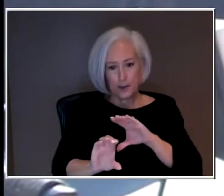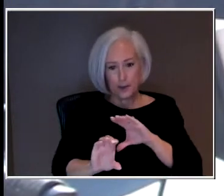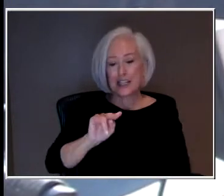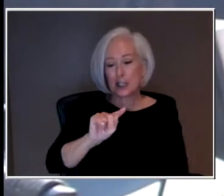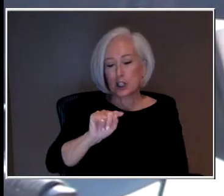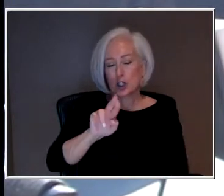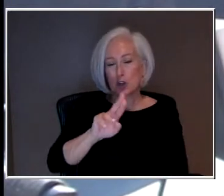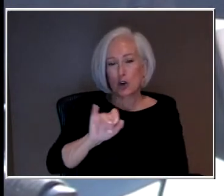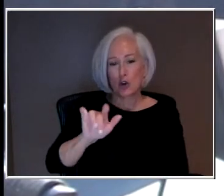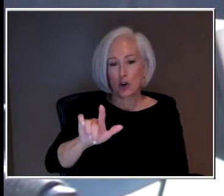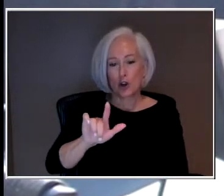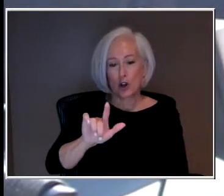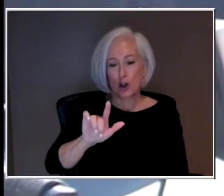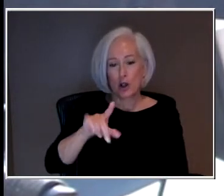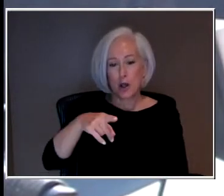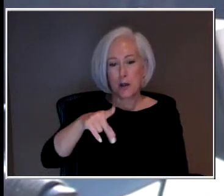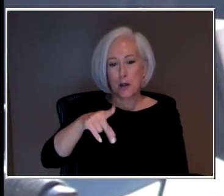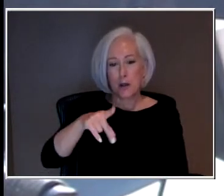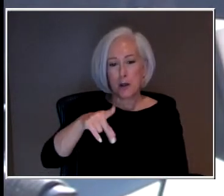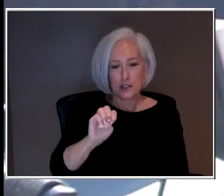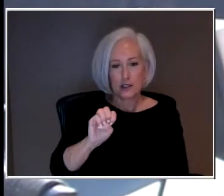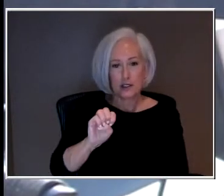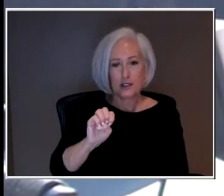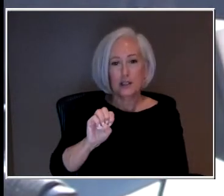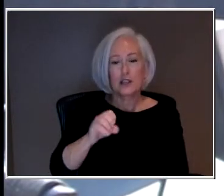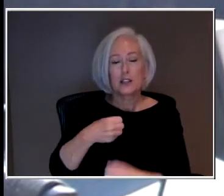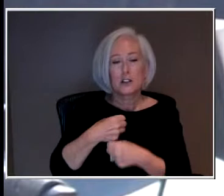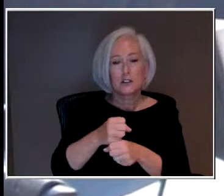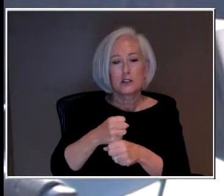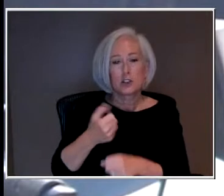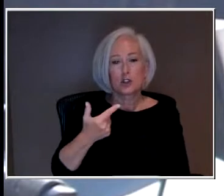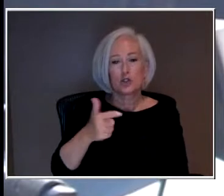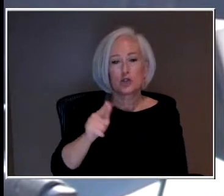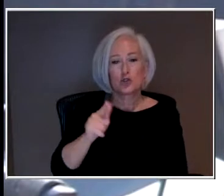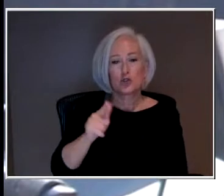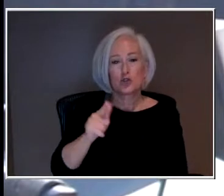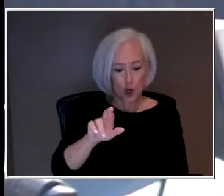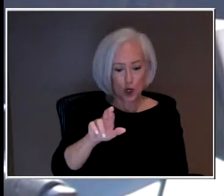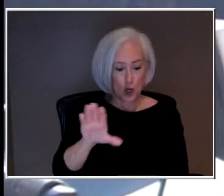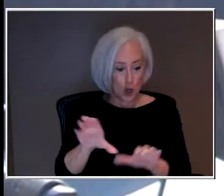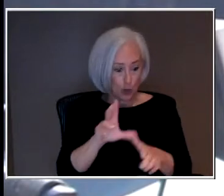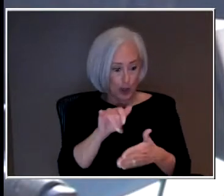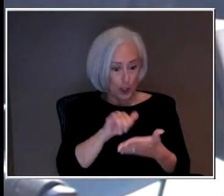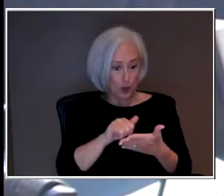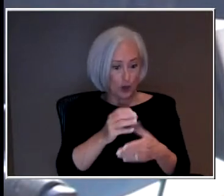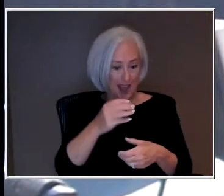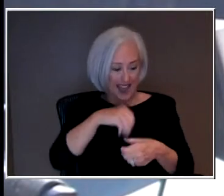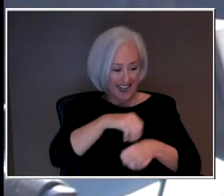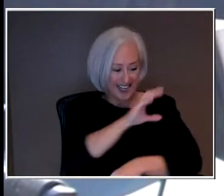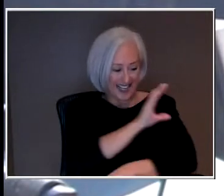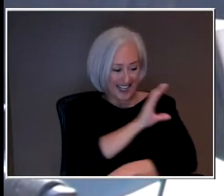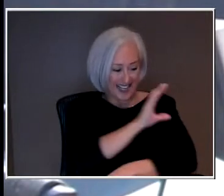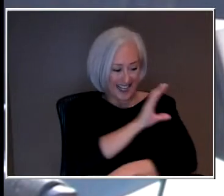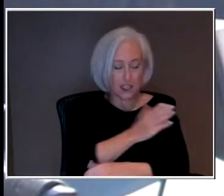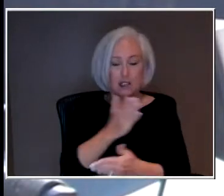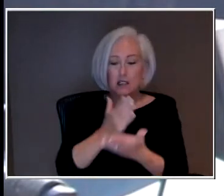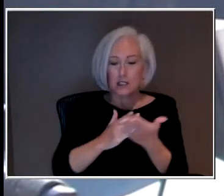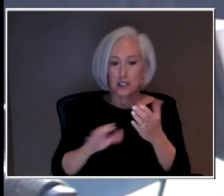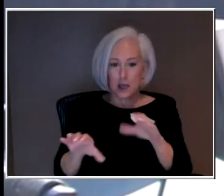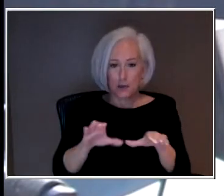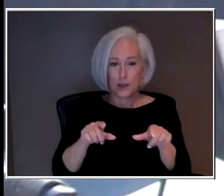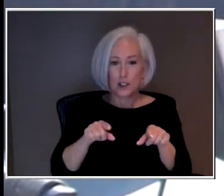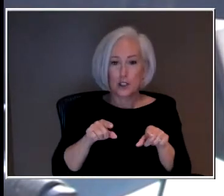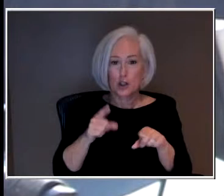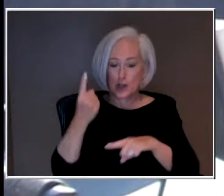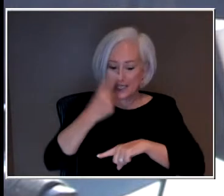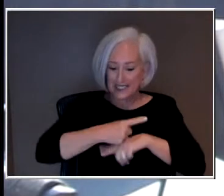generator. And we do all these adjustments with her in the clinic. Some of them we do the day of the surgery. So when we implant the device, we put the